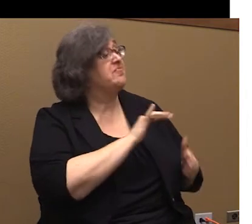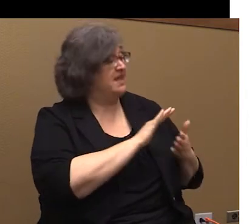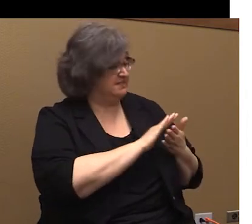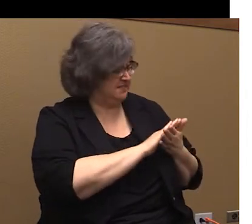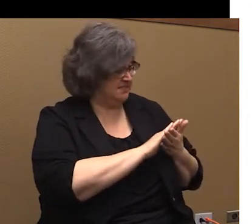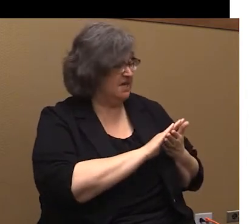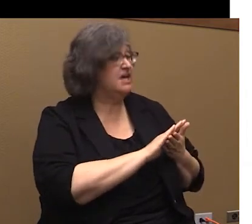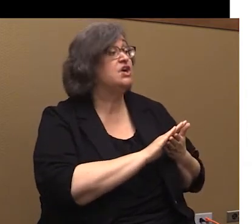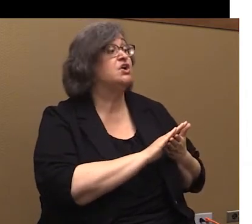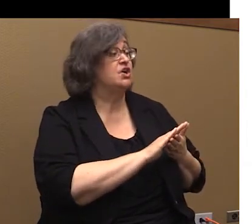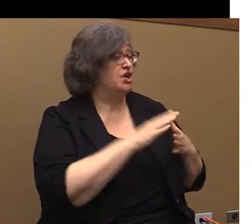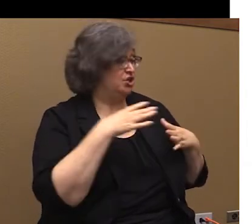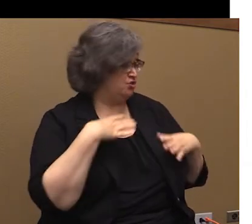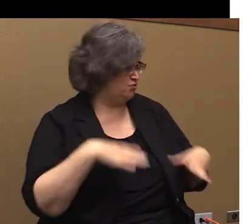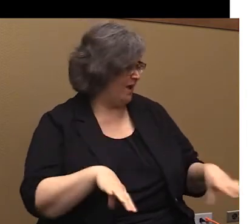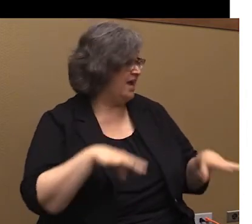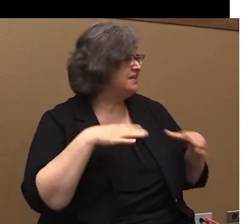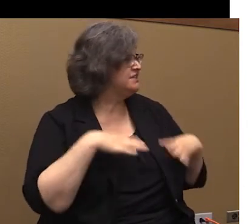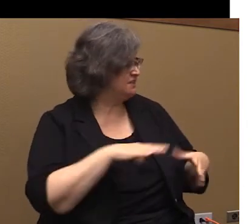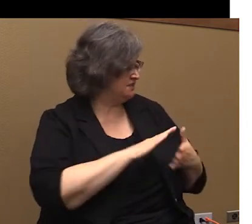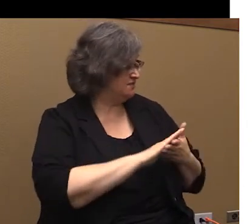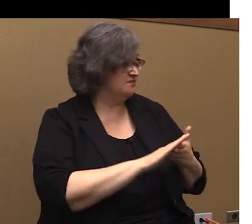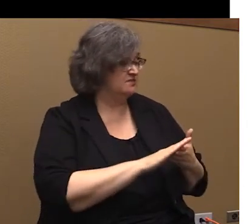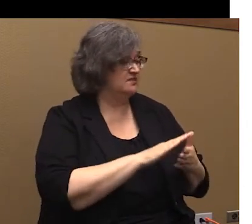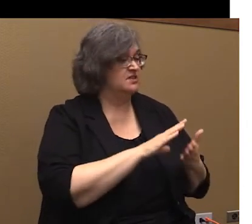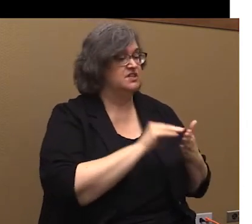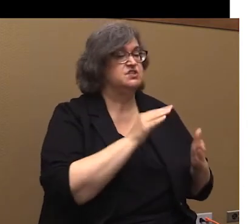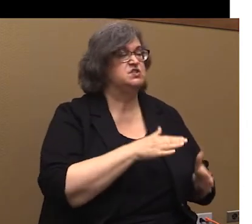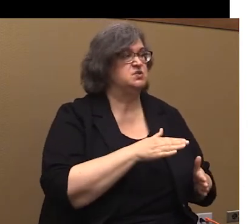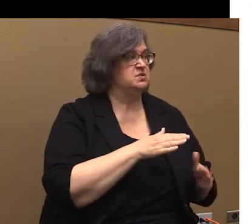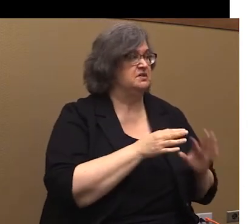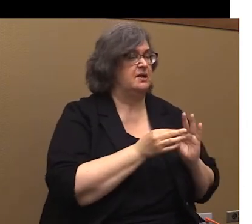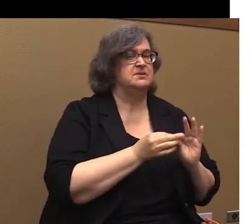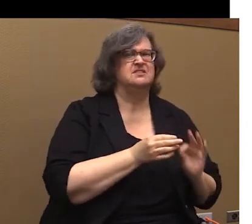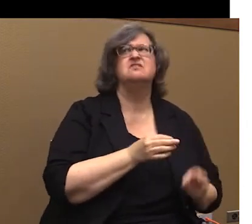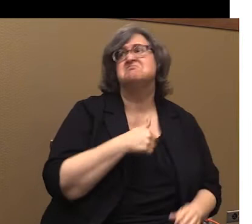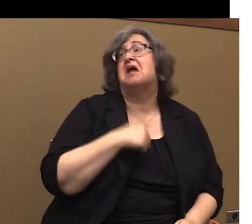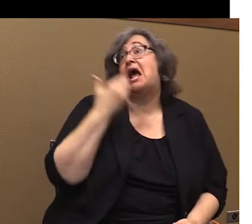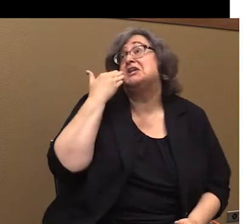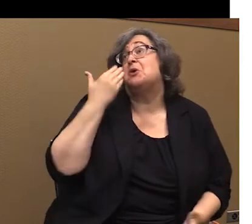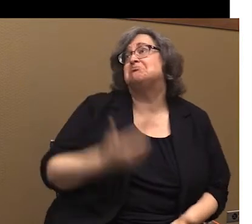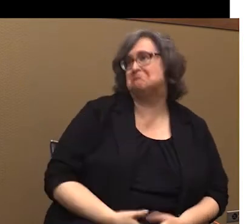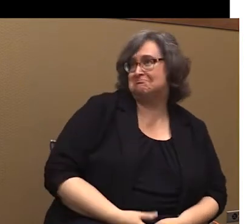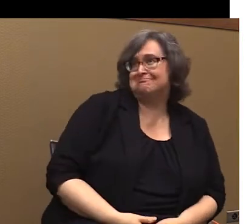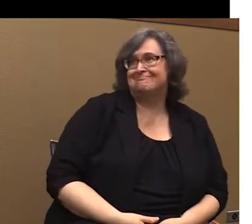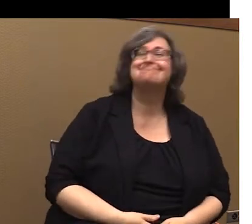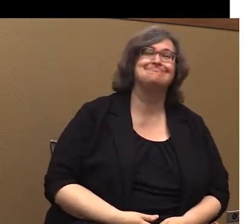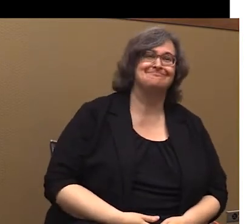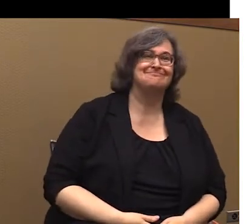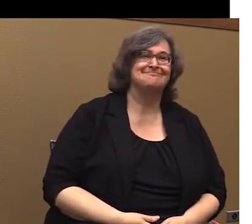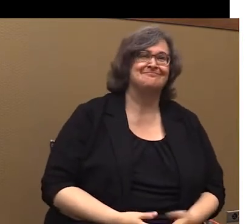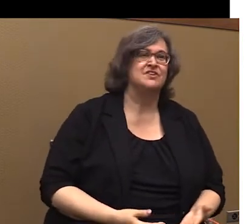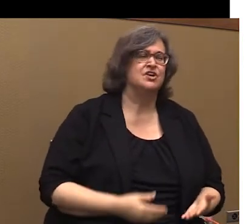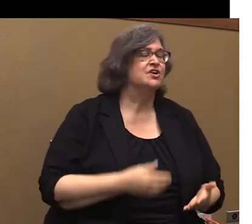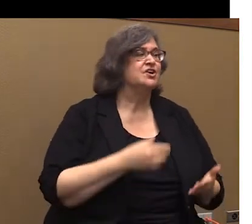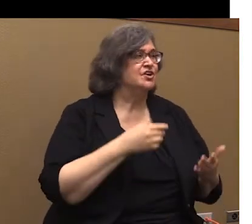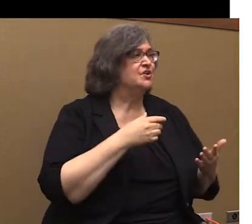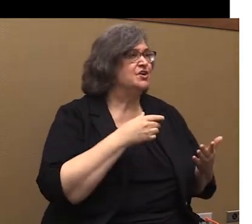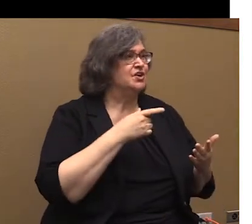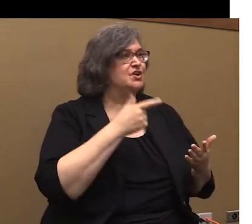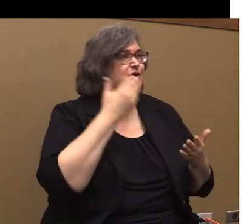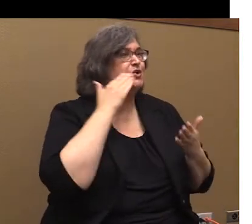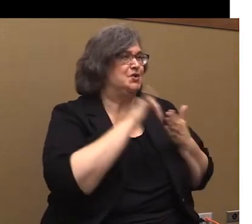says, "Oh, that's a nice dress you're wearing," and the student says, "I